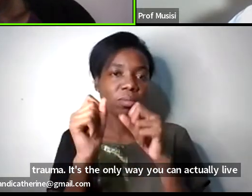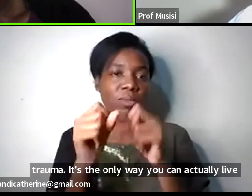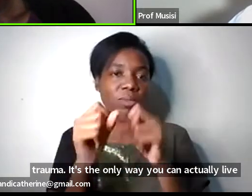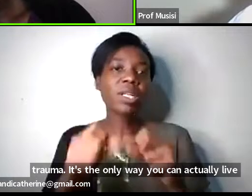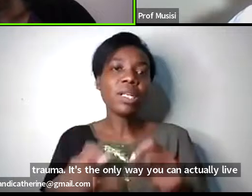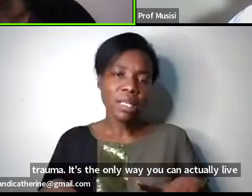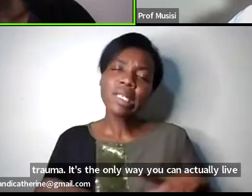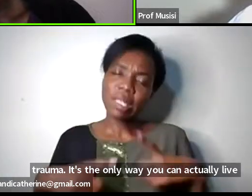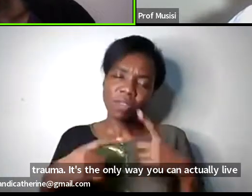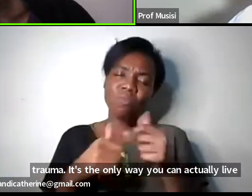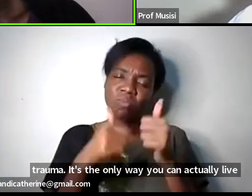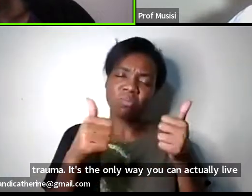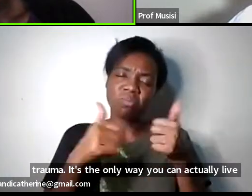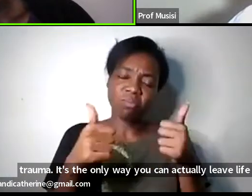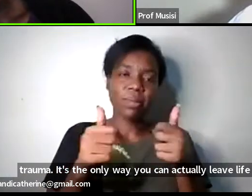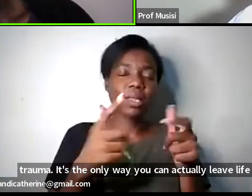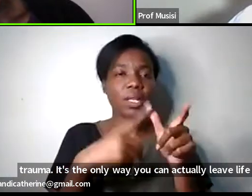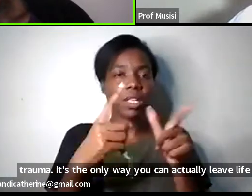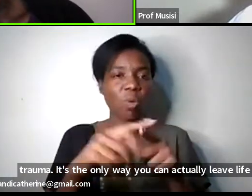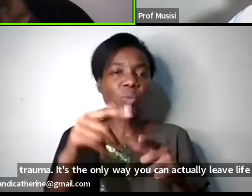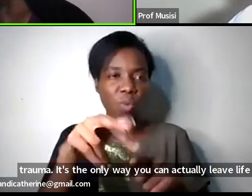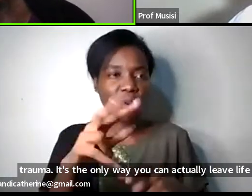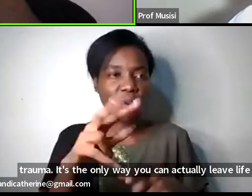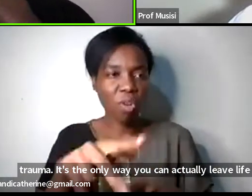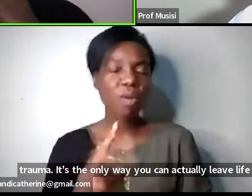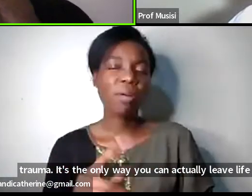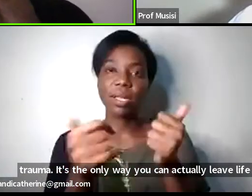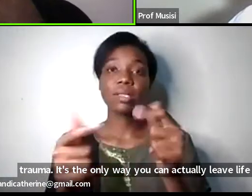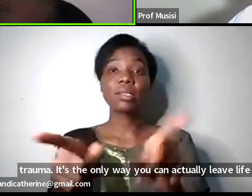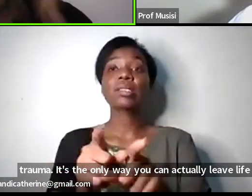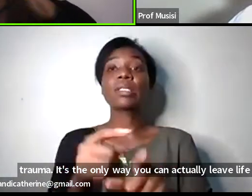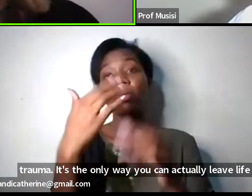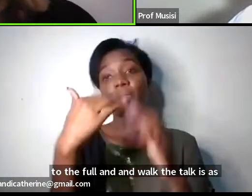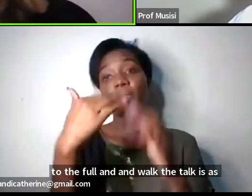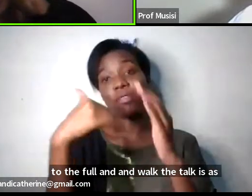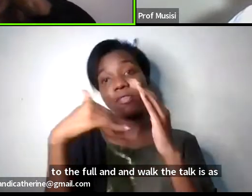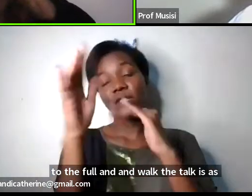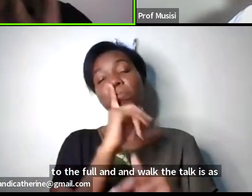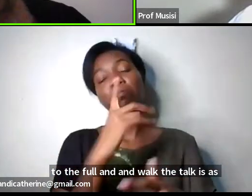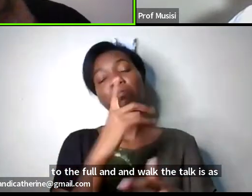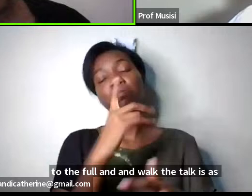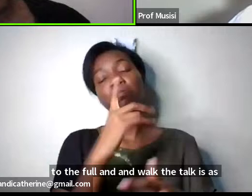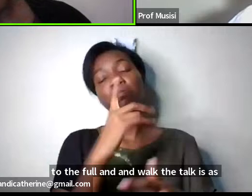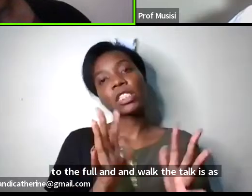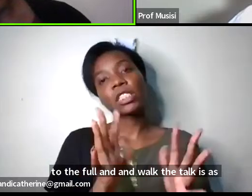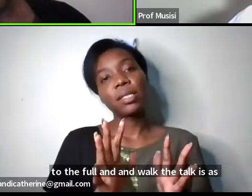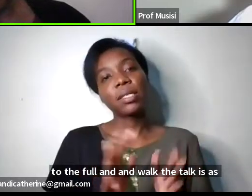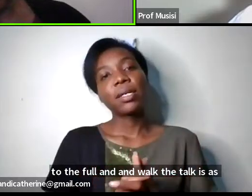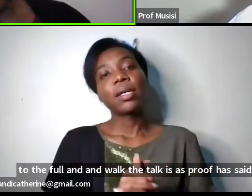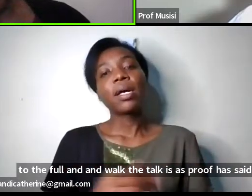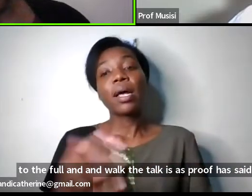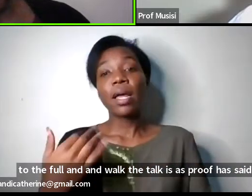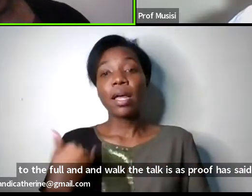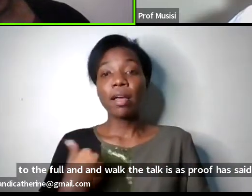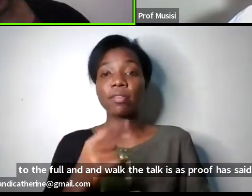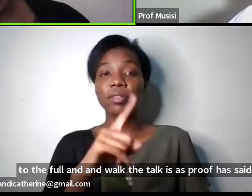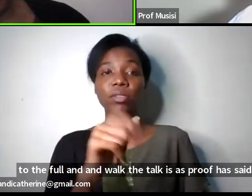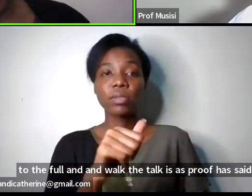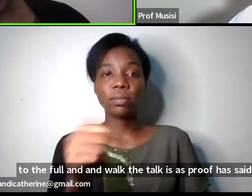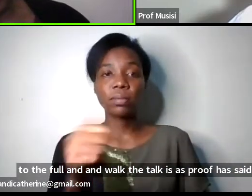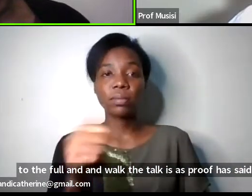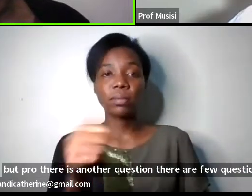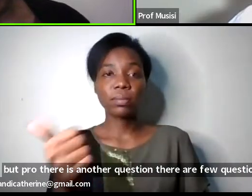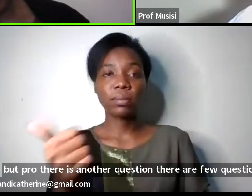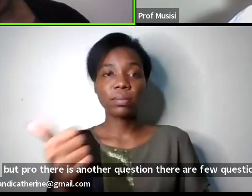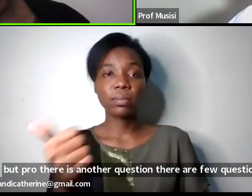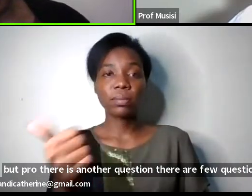full and walk the talk, as Prof has said. But Prof, there's another question. There are a few questions. No, before I answer,